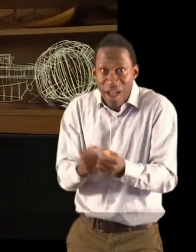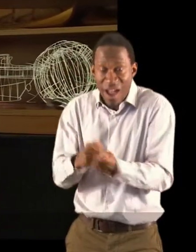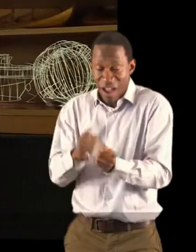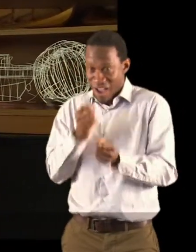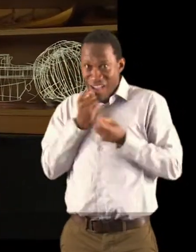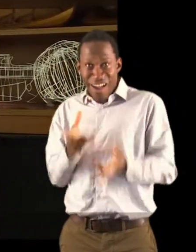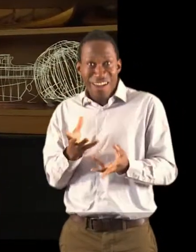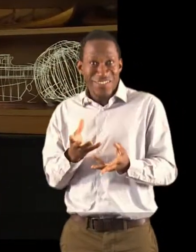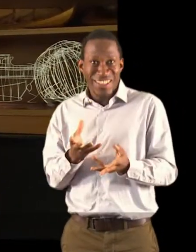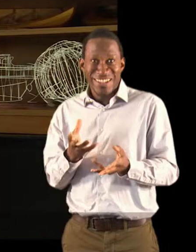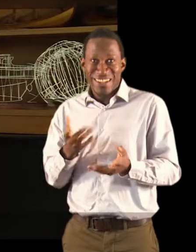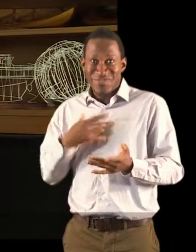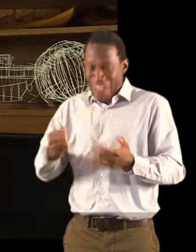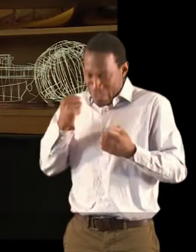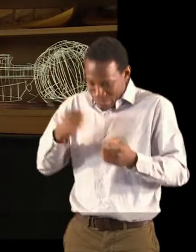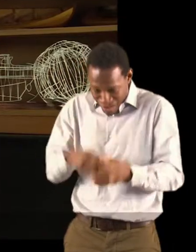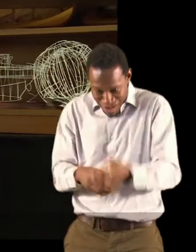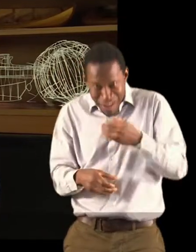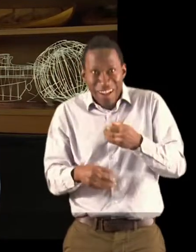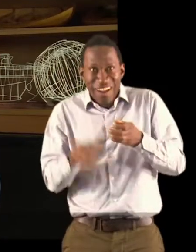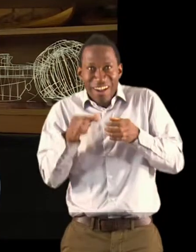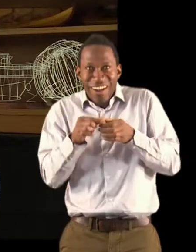was wonderful. And we found that